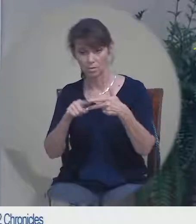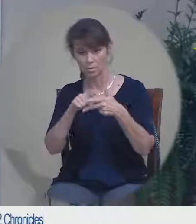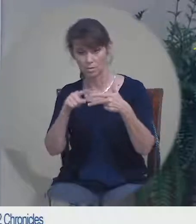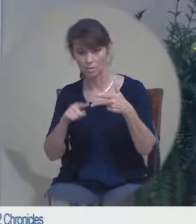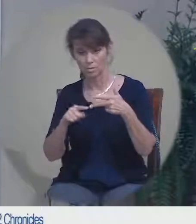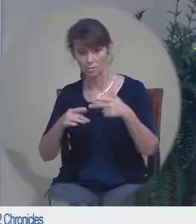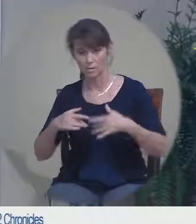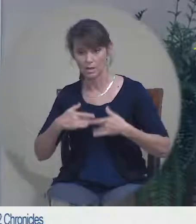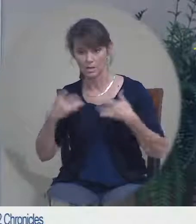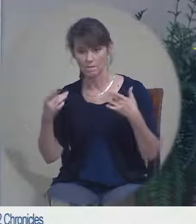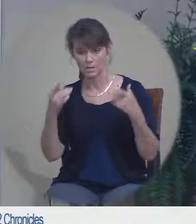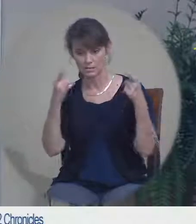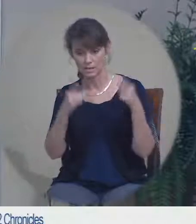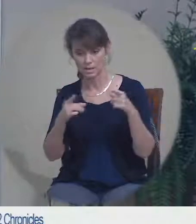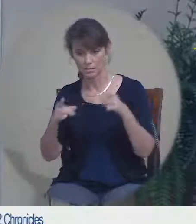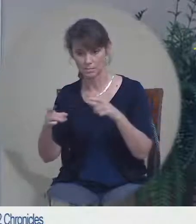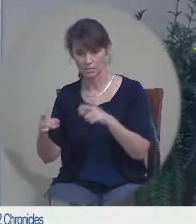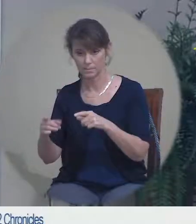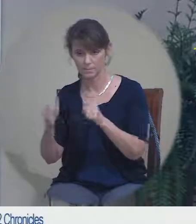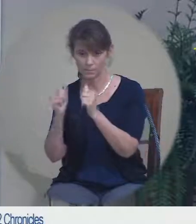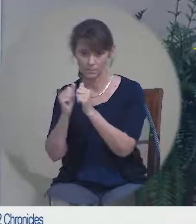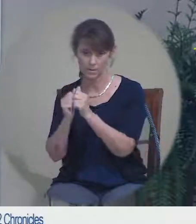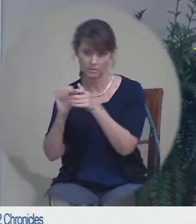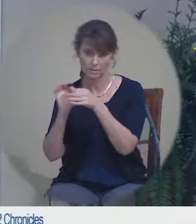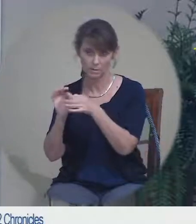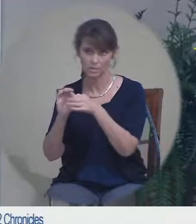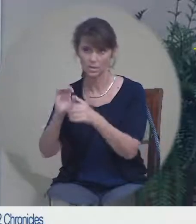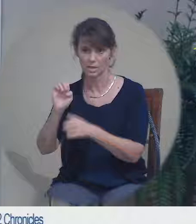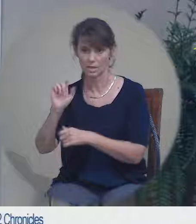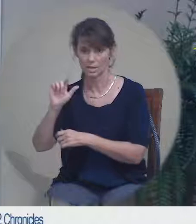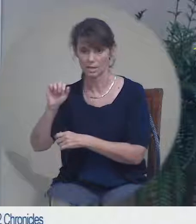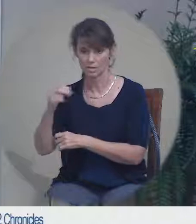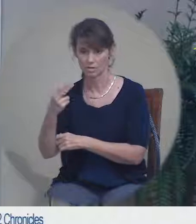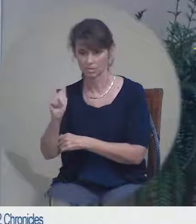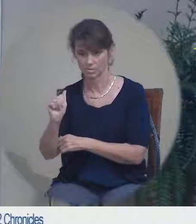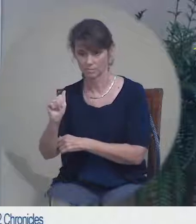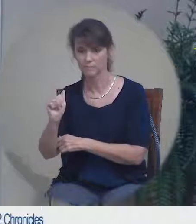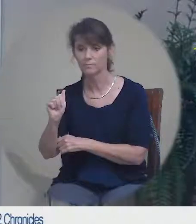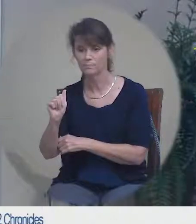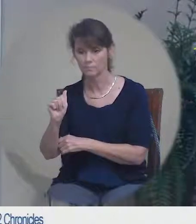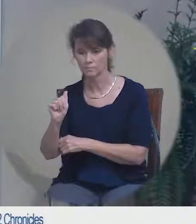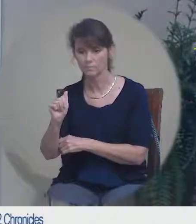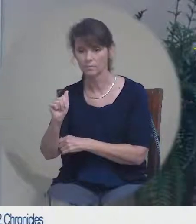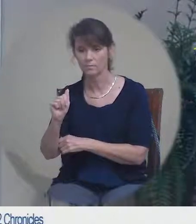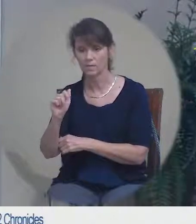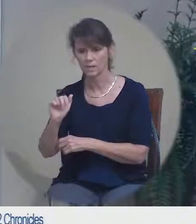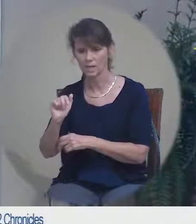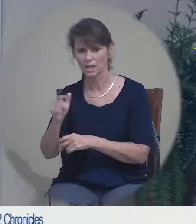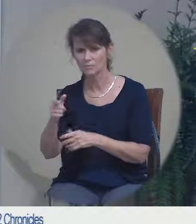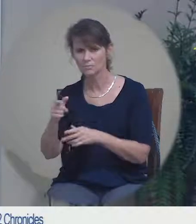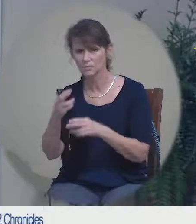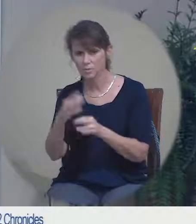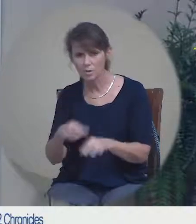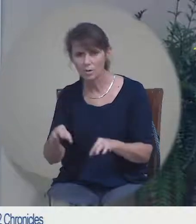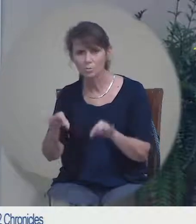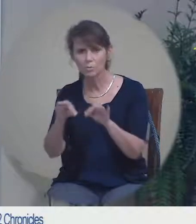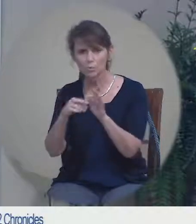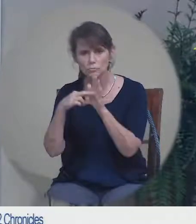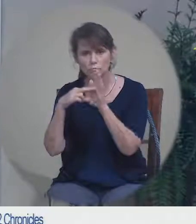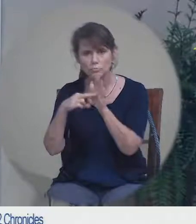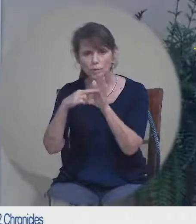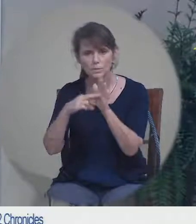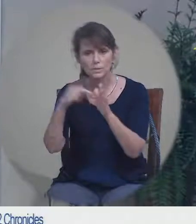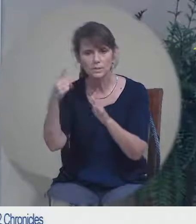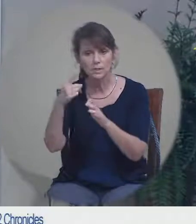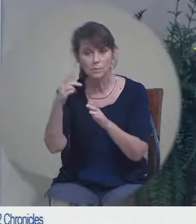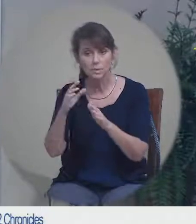here in this text about Elisha. And I think in some ways they stand for something greater than themselves. I hope